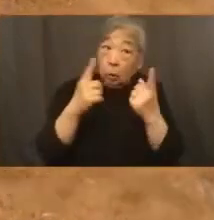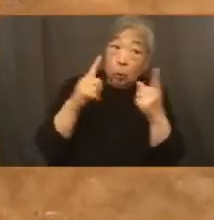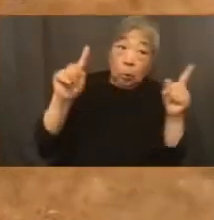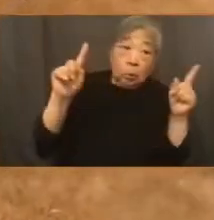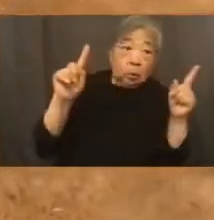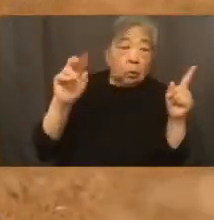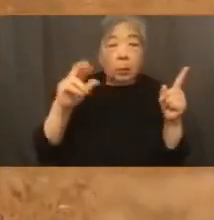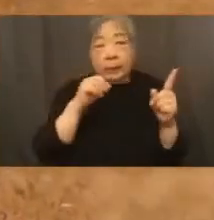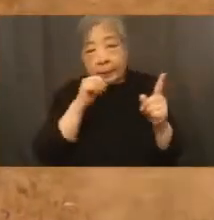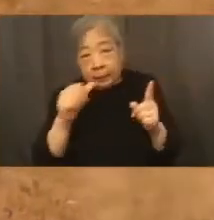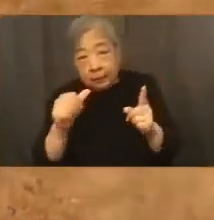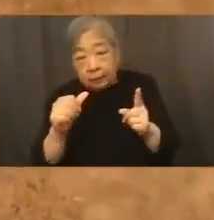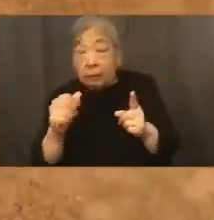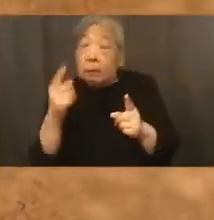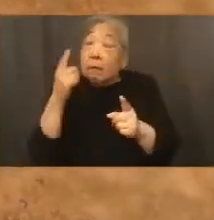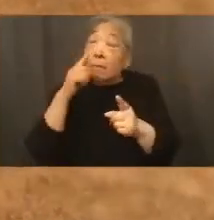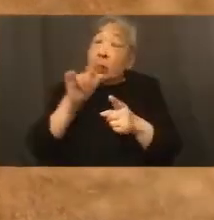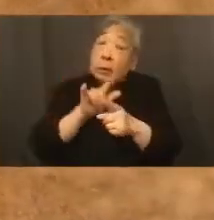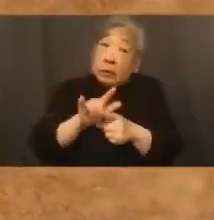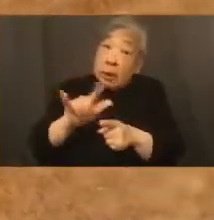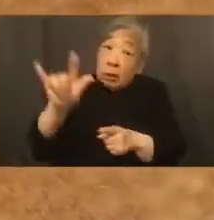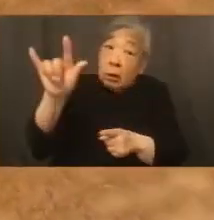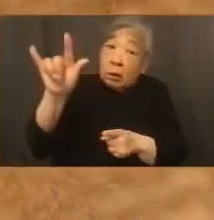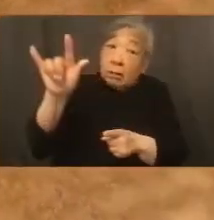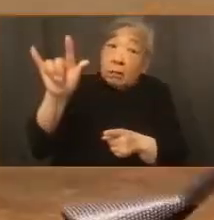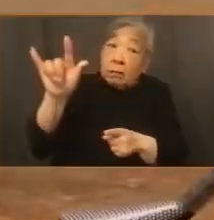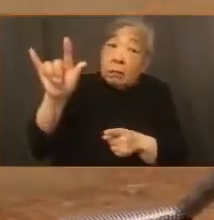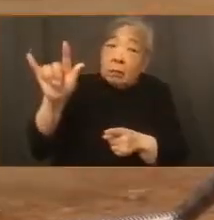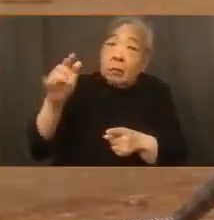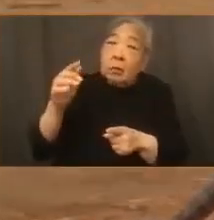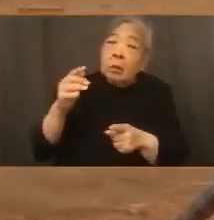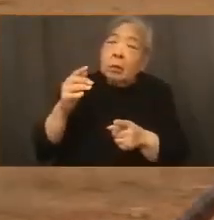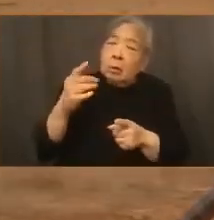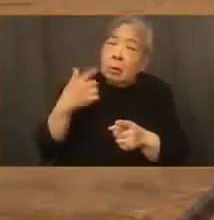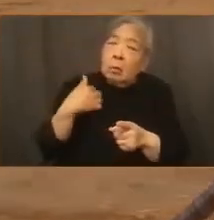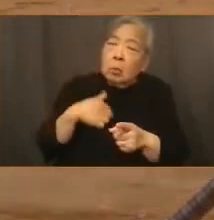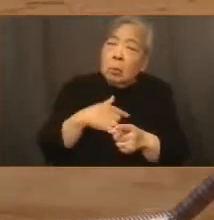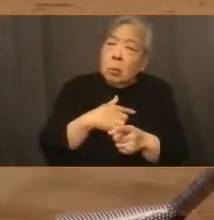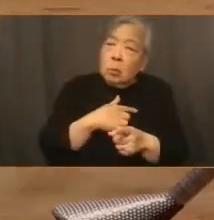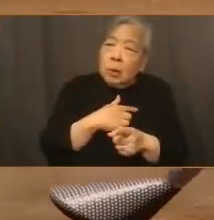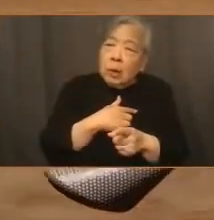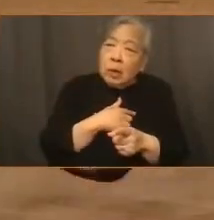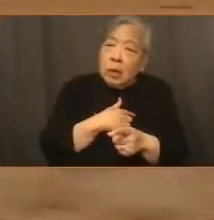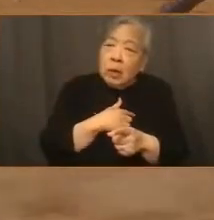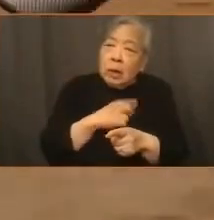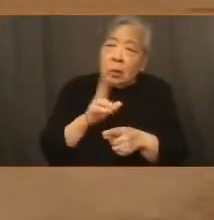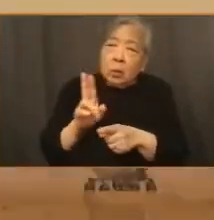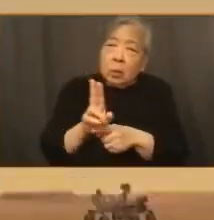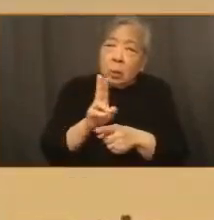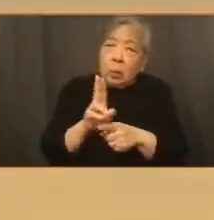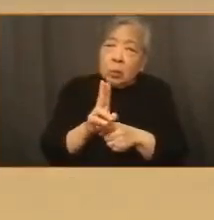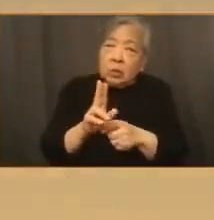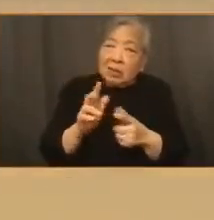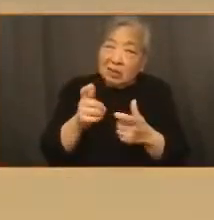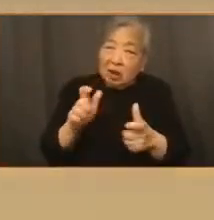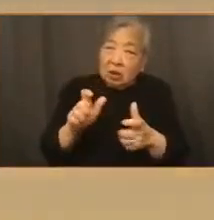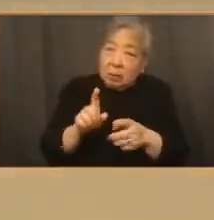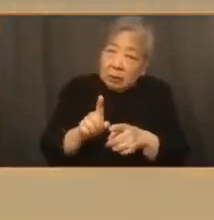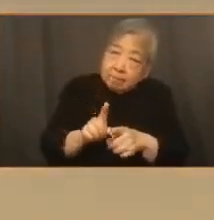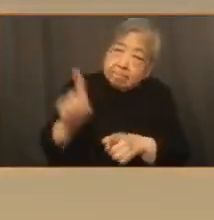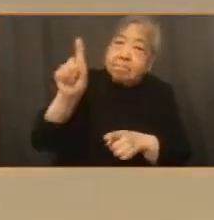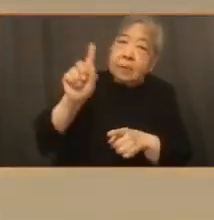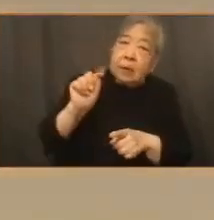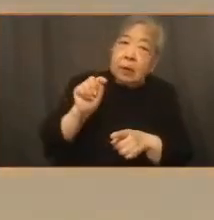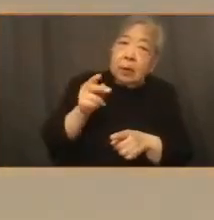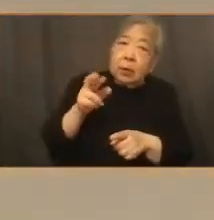we kind of we have a scheme where essentially we apply a large amount of thrust to kind of hop it off the